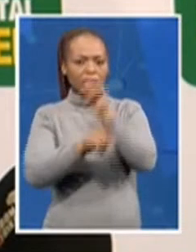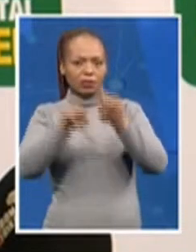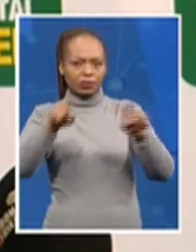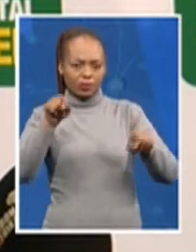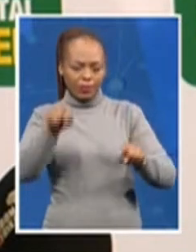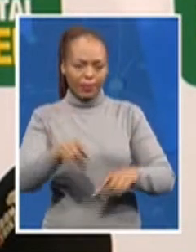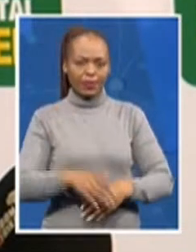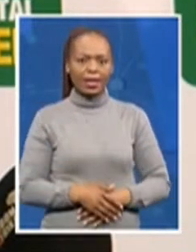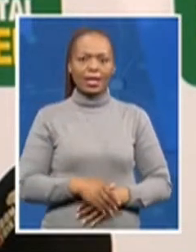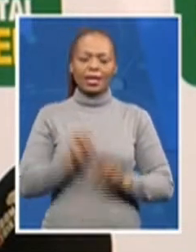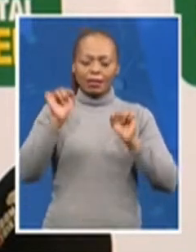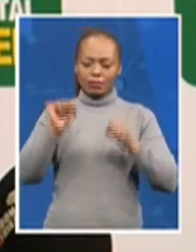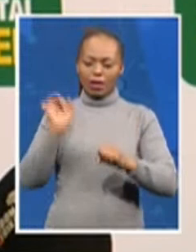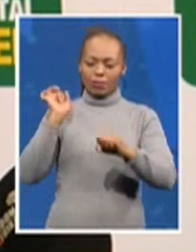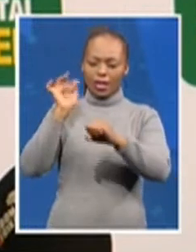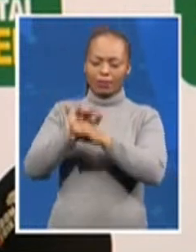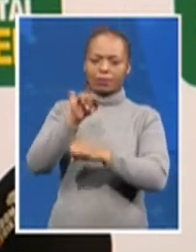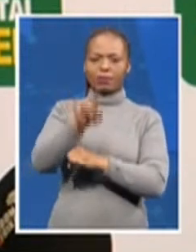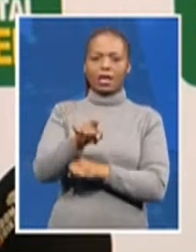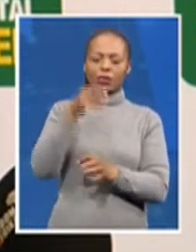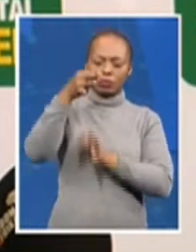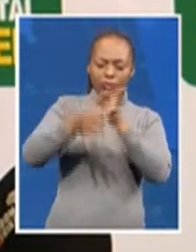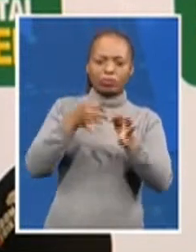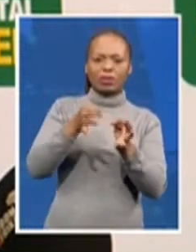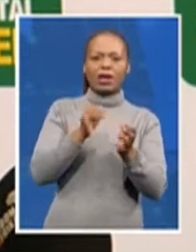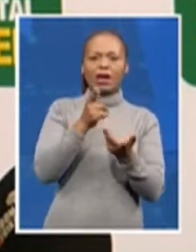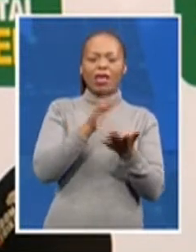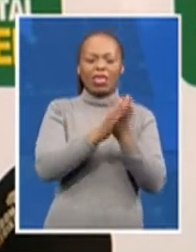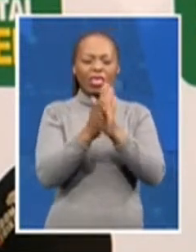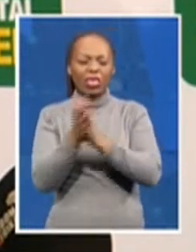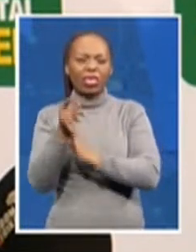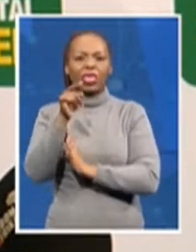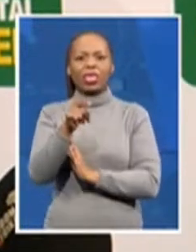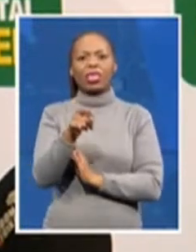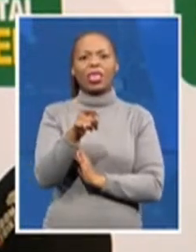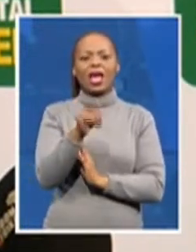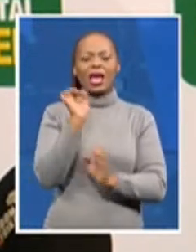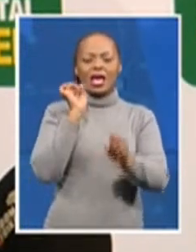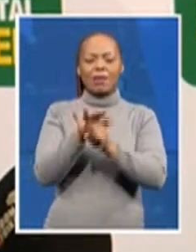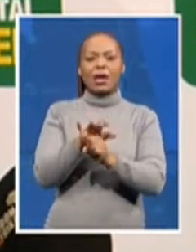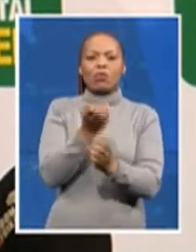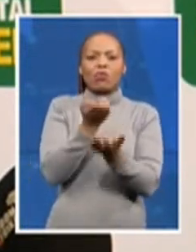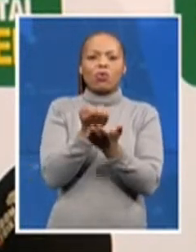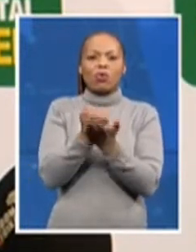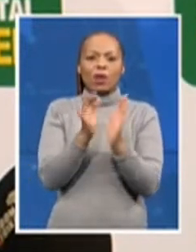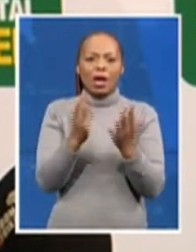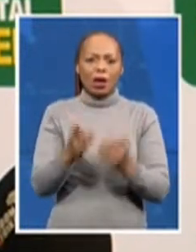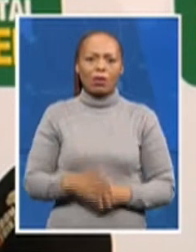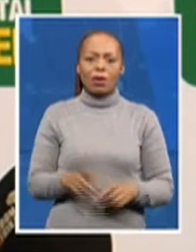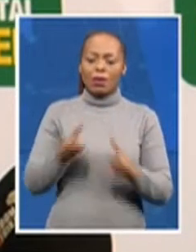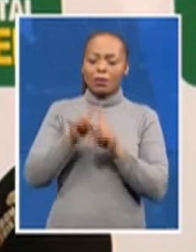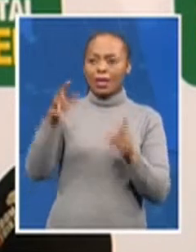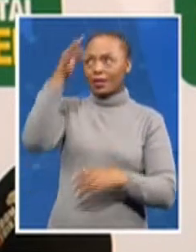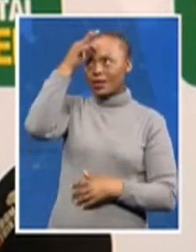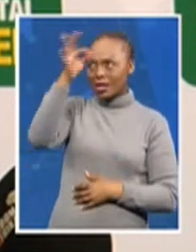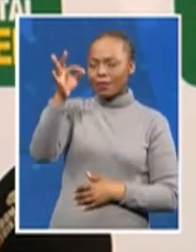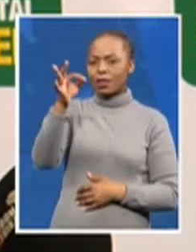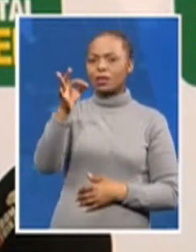the economy. As government, we continue to visit the scenes of devastations. It is